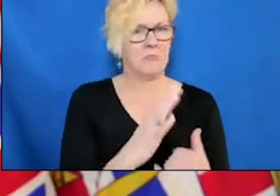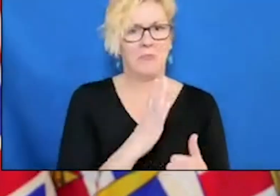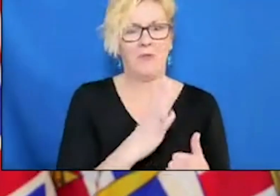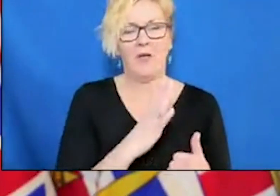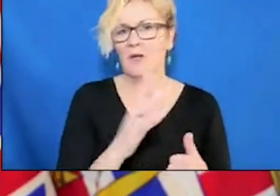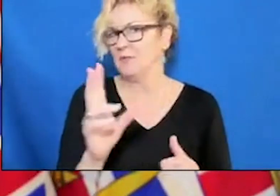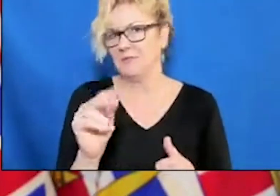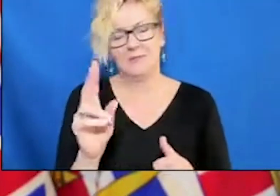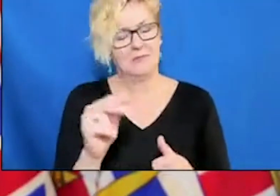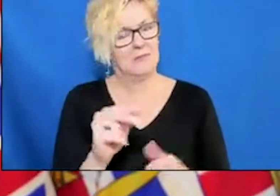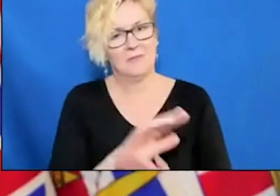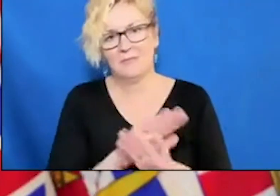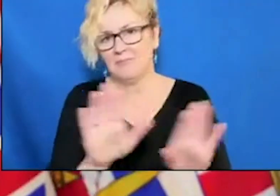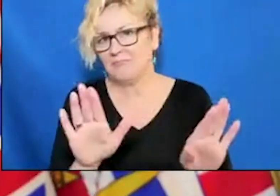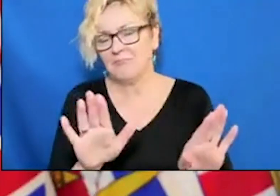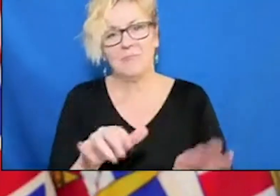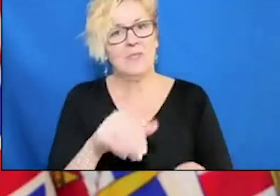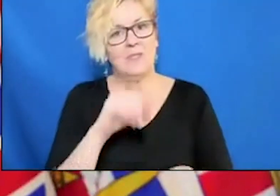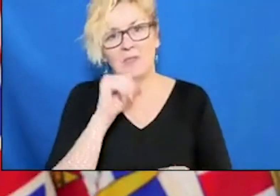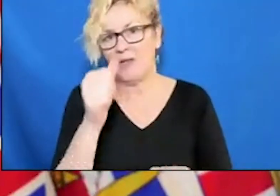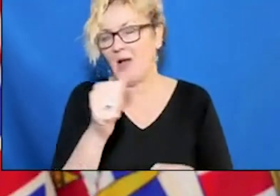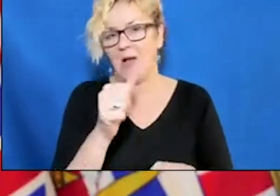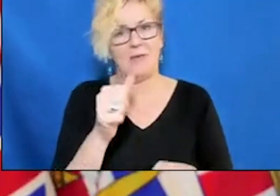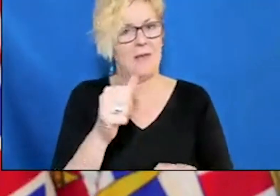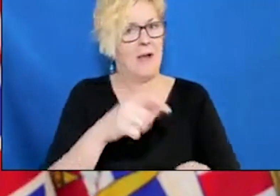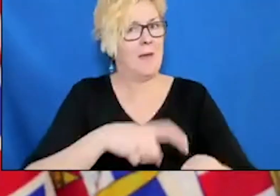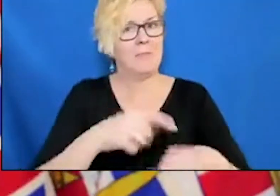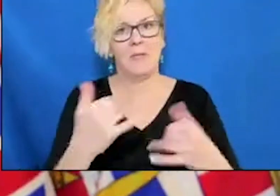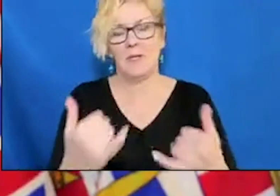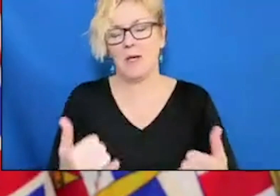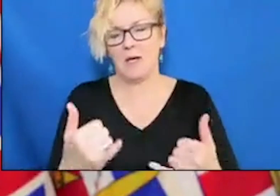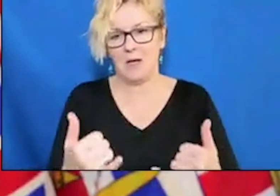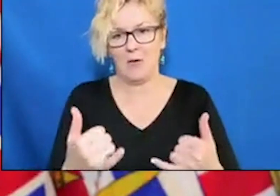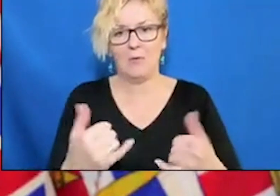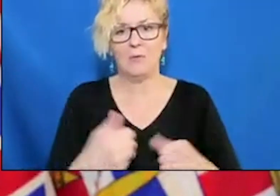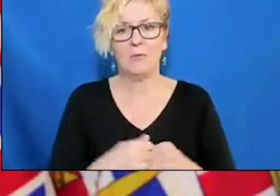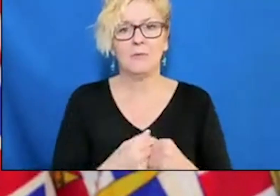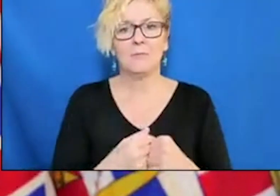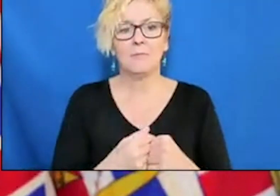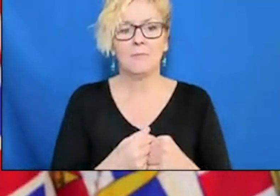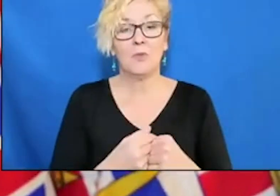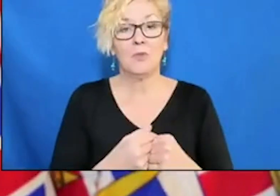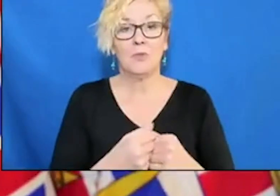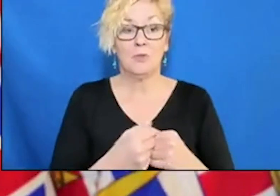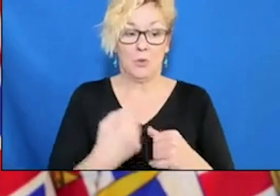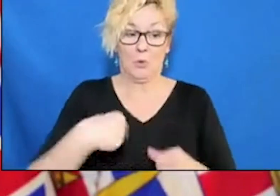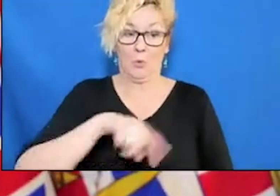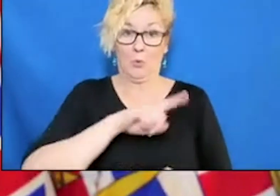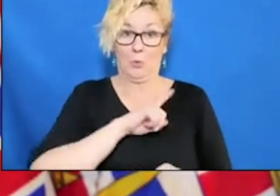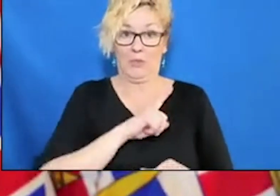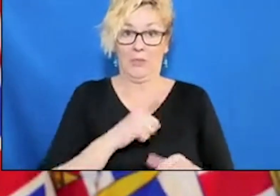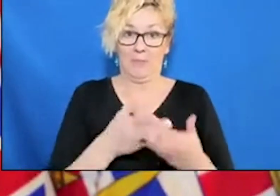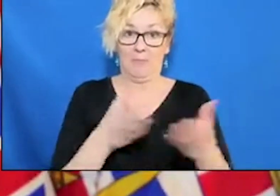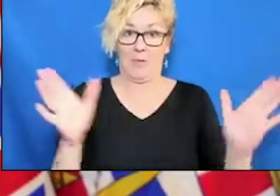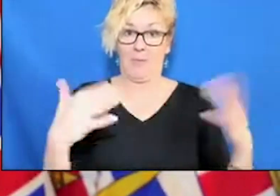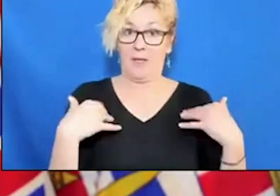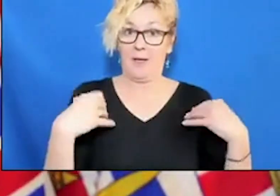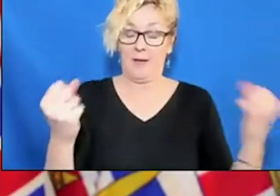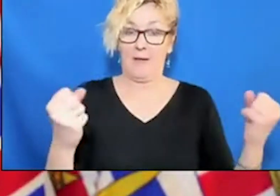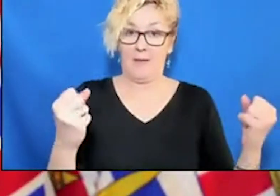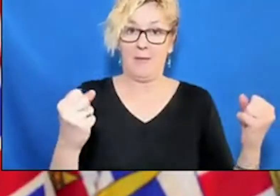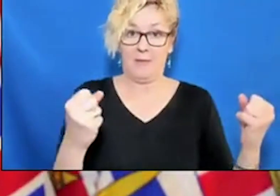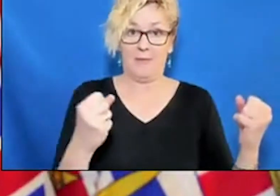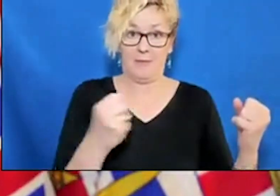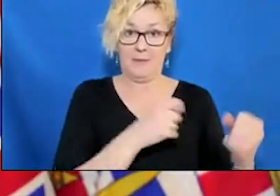We cannot be thinking about those things. And we, in public health, will be taking a concerted effort with our partnerships